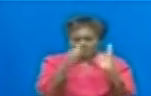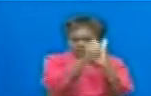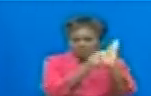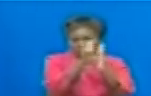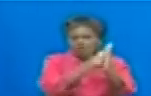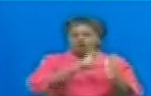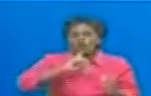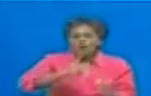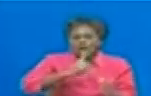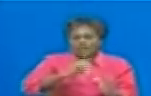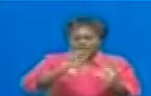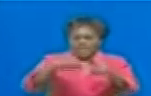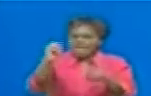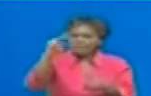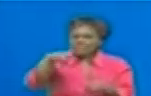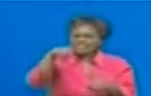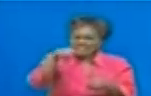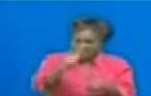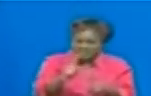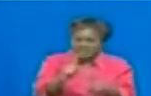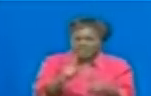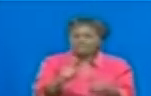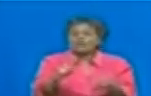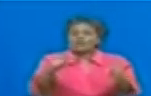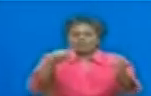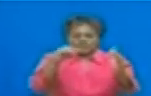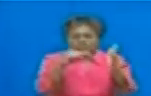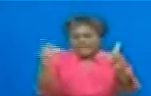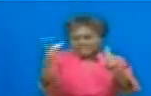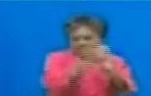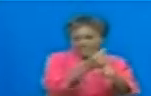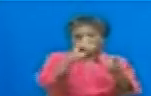Wiper elected members of parliament who would not toe the line with the ruling